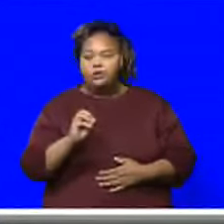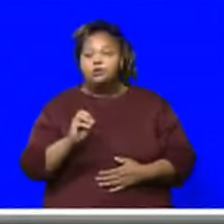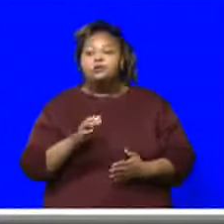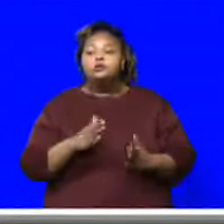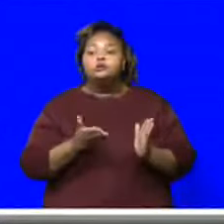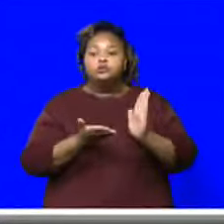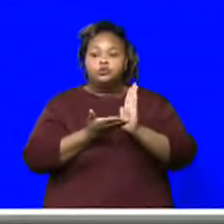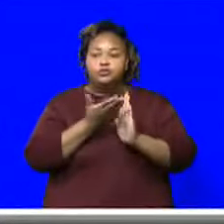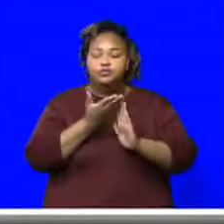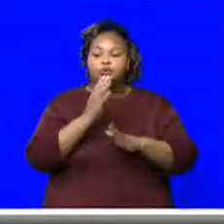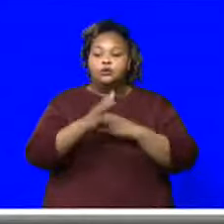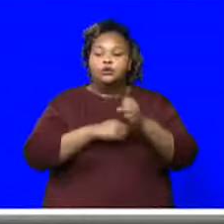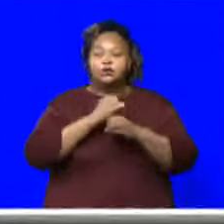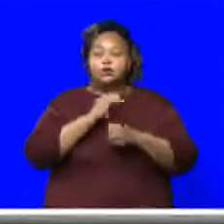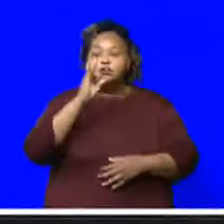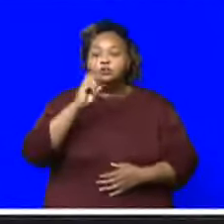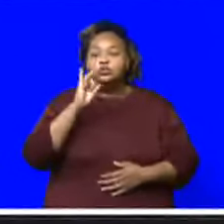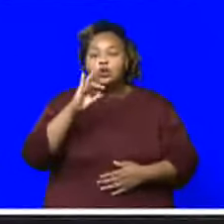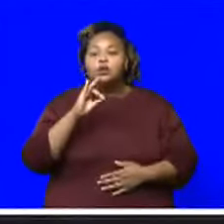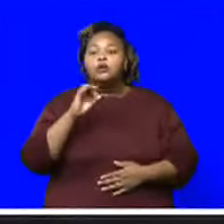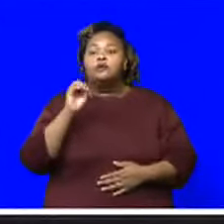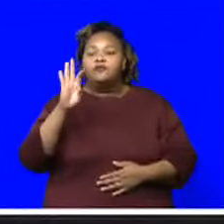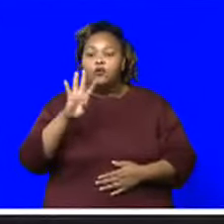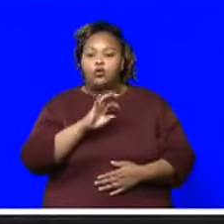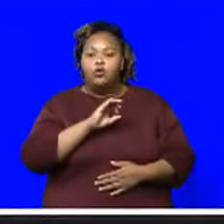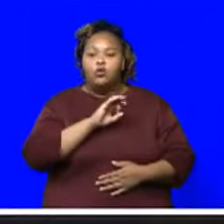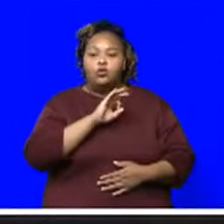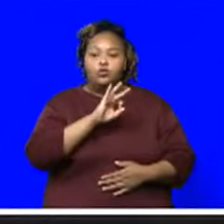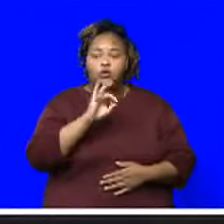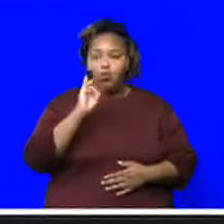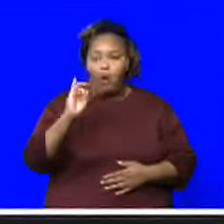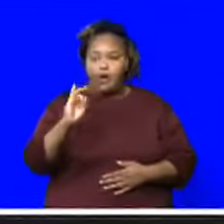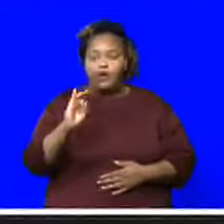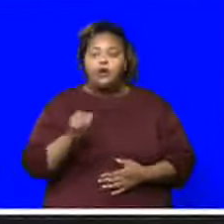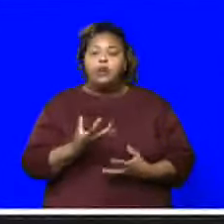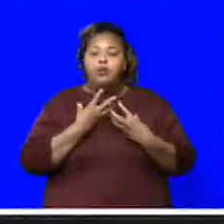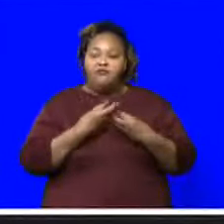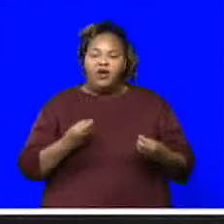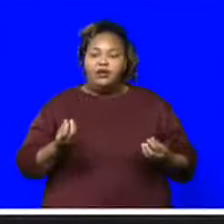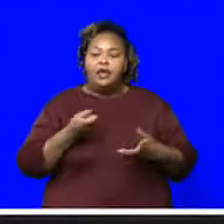1,241 in 2021. A total number of